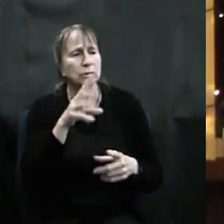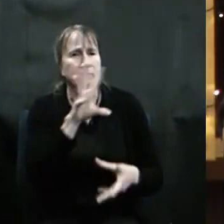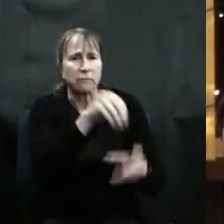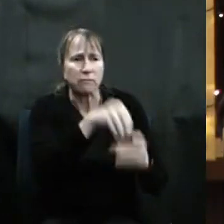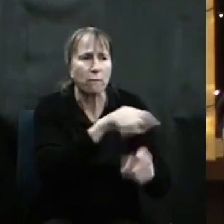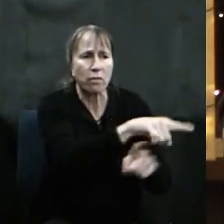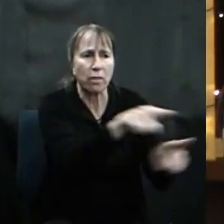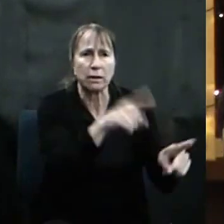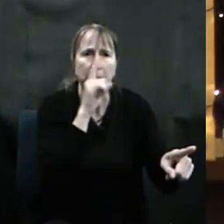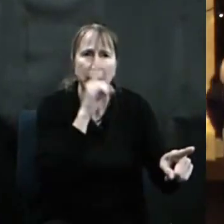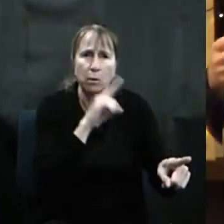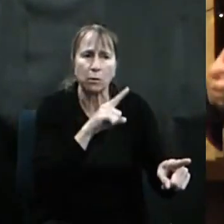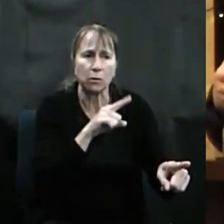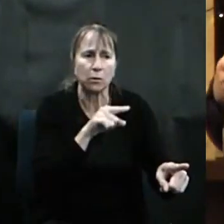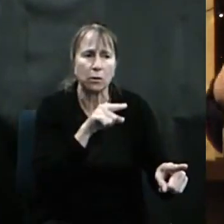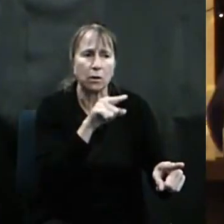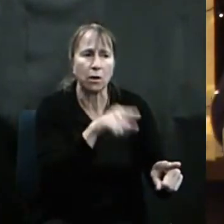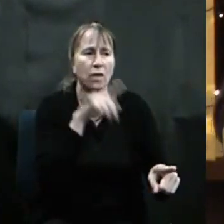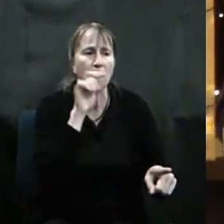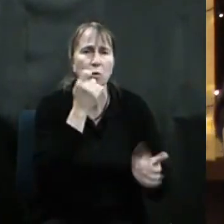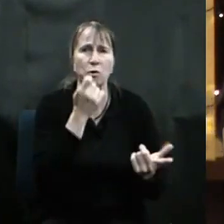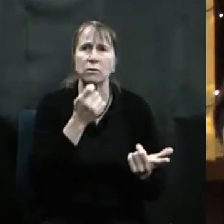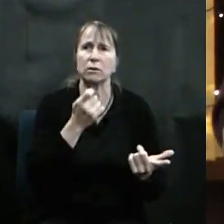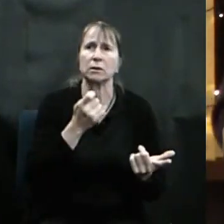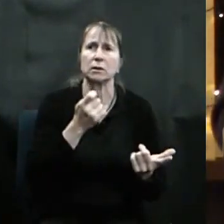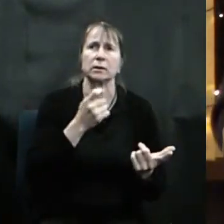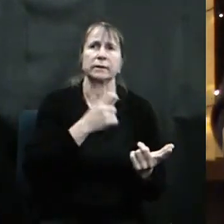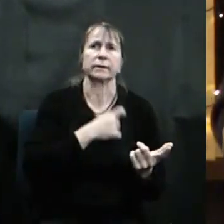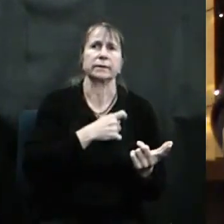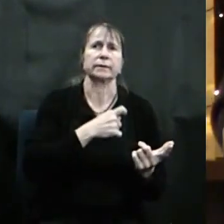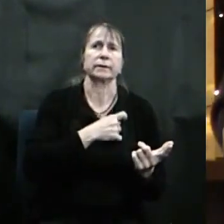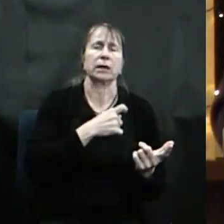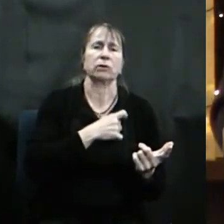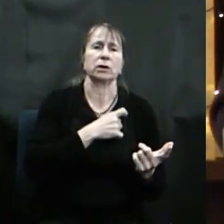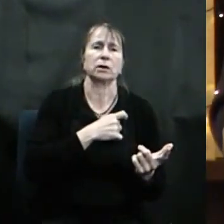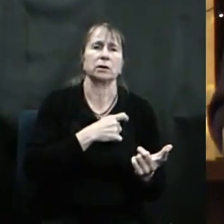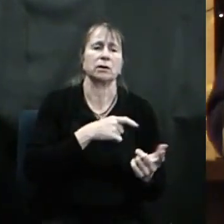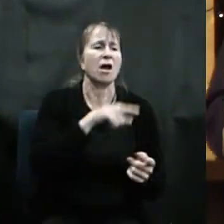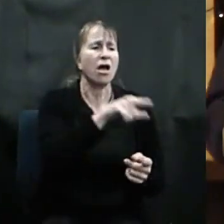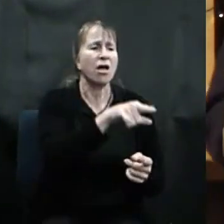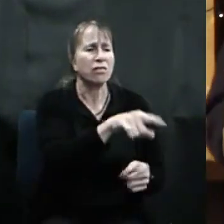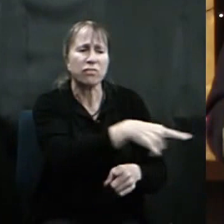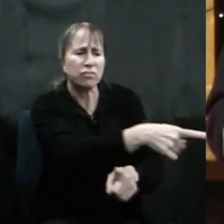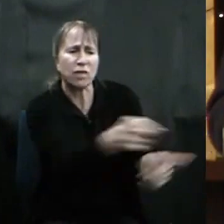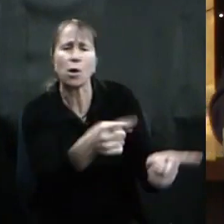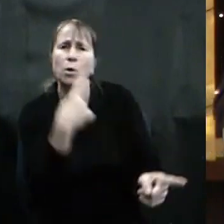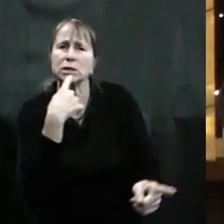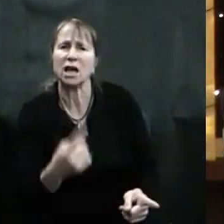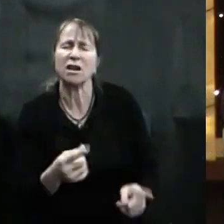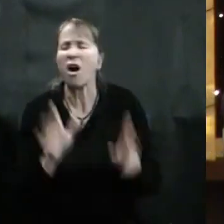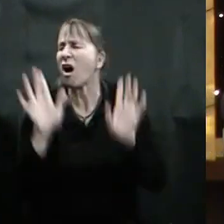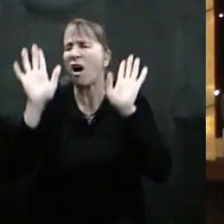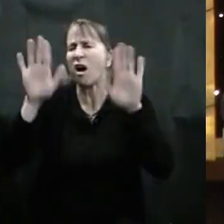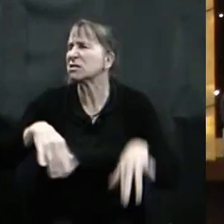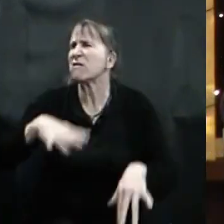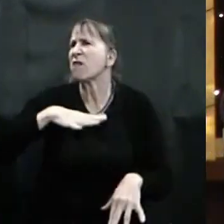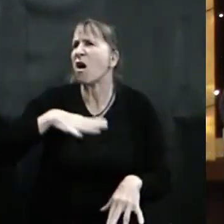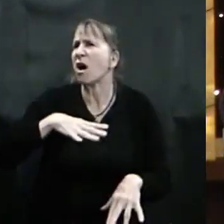in Babylon. We can make the best out of a bad lot. And you can generate a